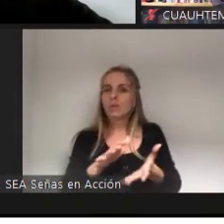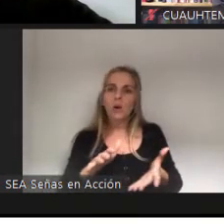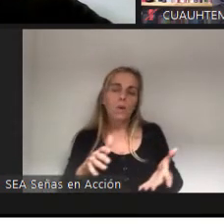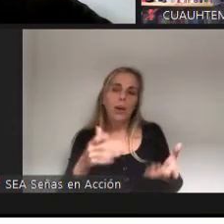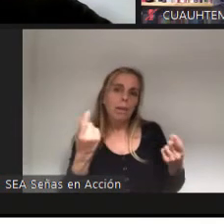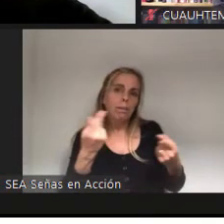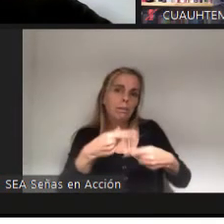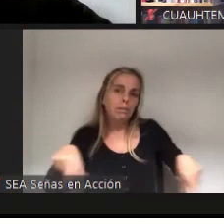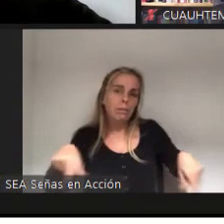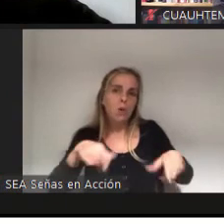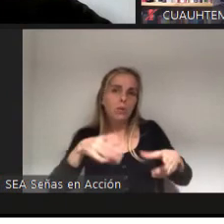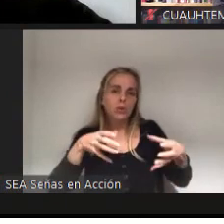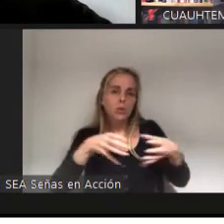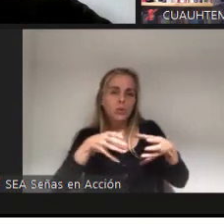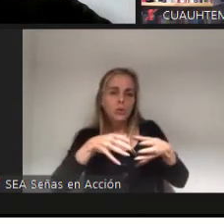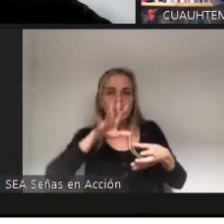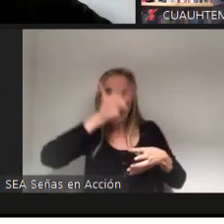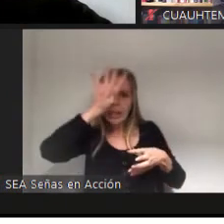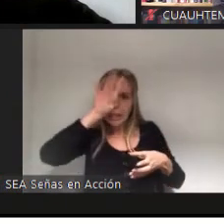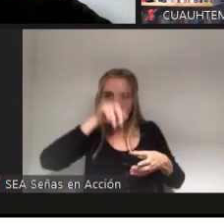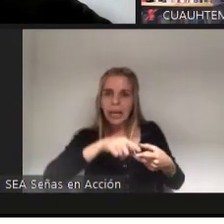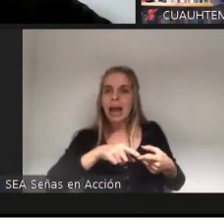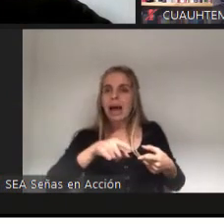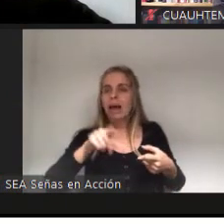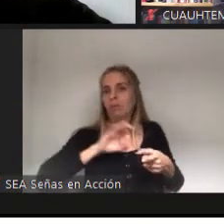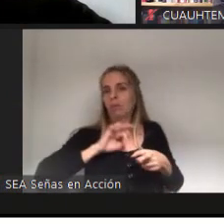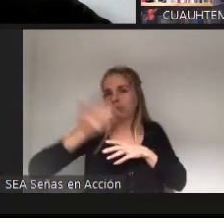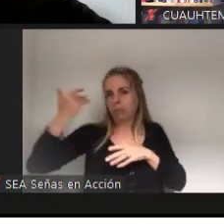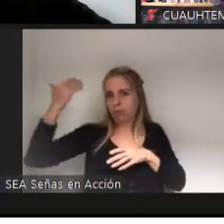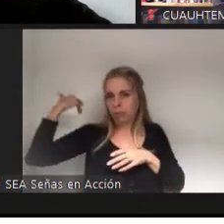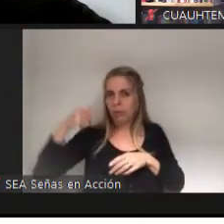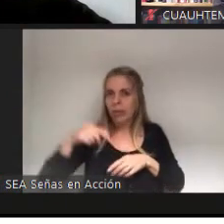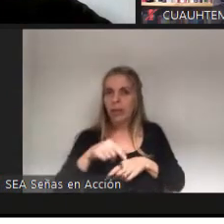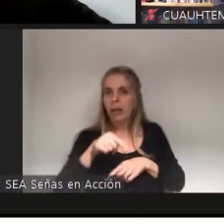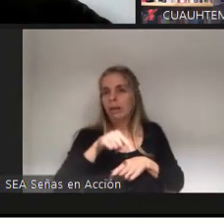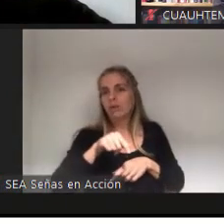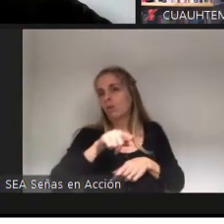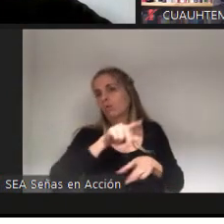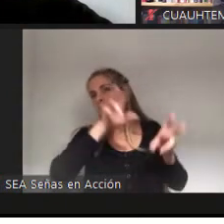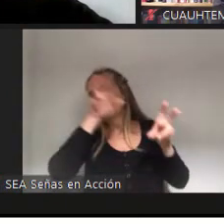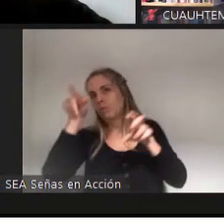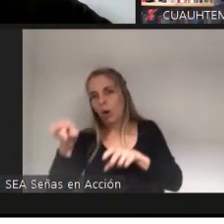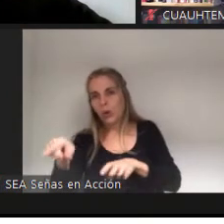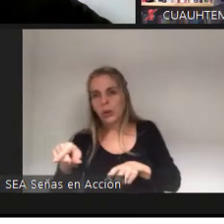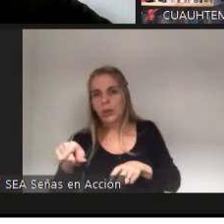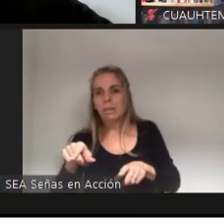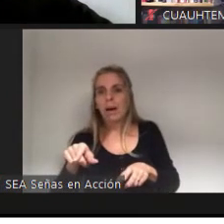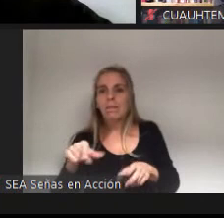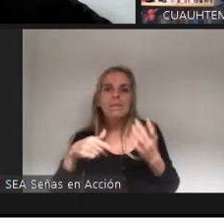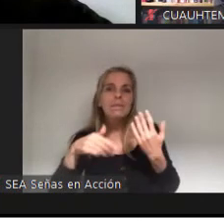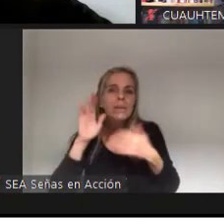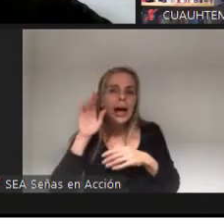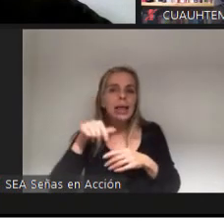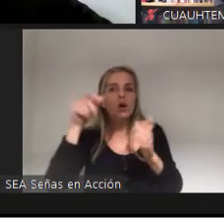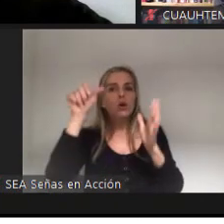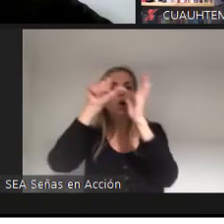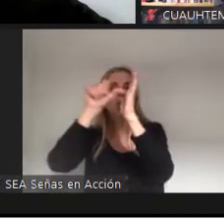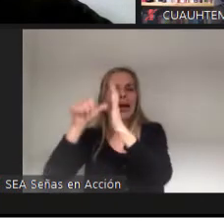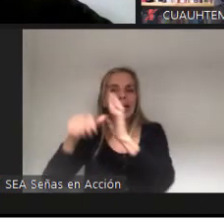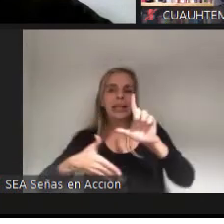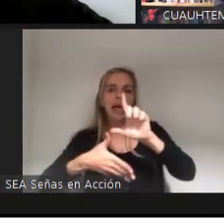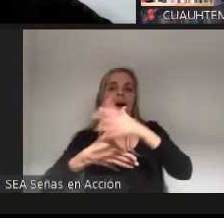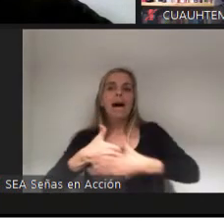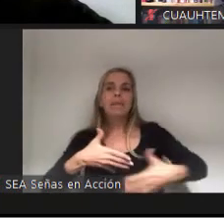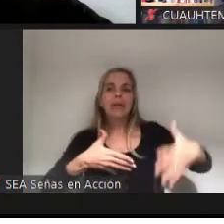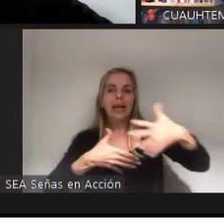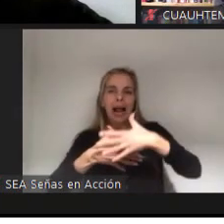now in connection to native practices or aboriginal practices. This is a speech should come more